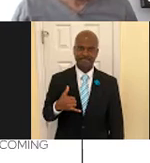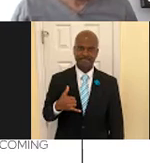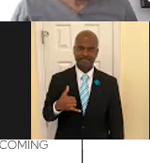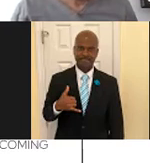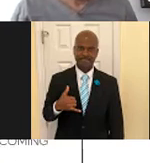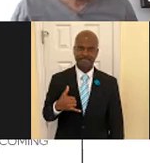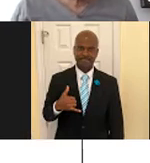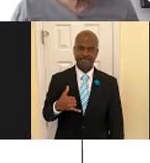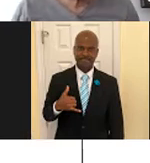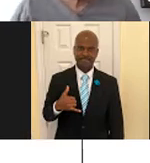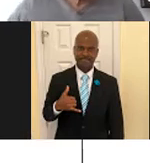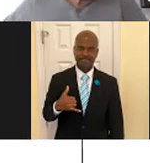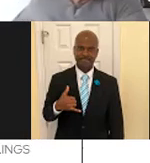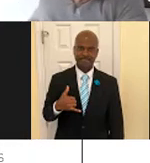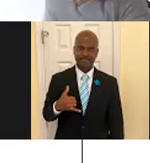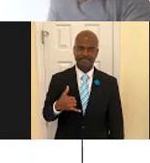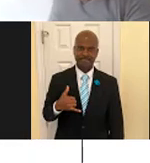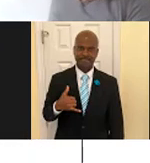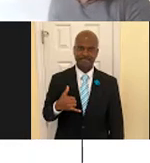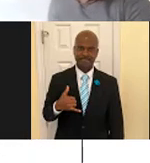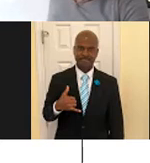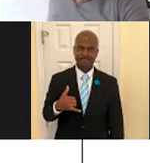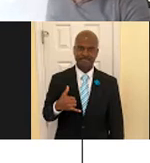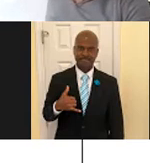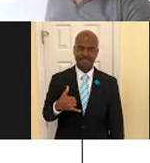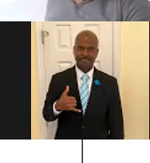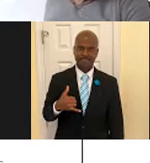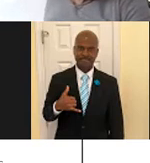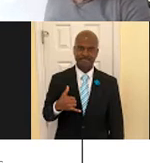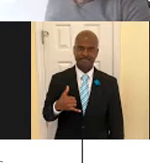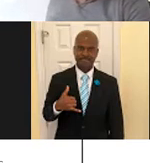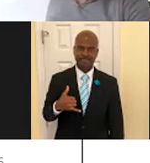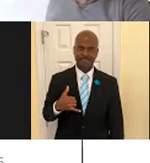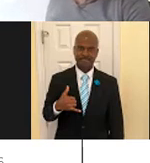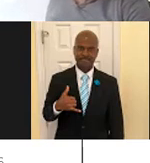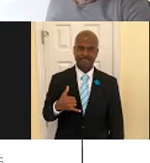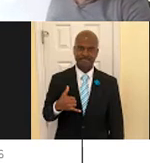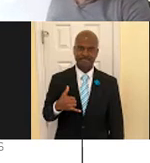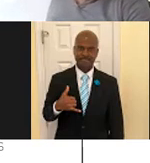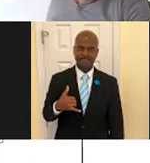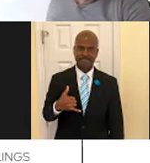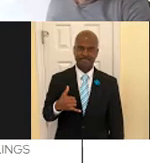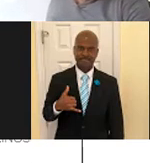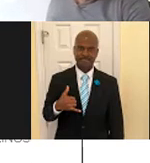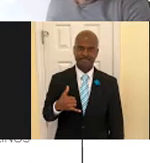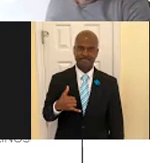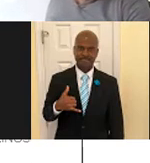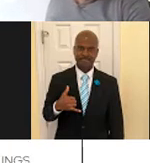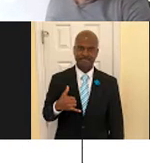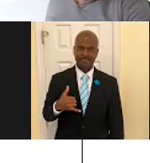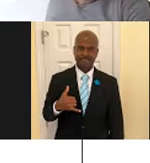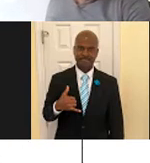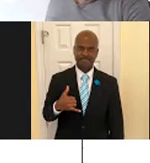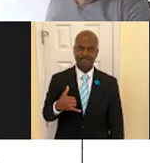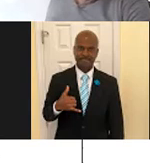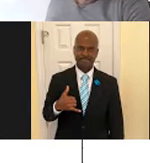about. I was contacting Miss Cherie Crow. She called me. We've been playing phone tag, but this is typically where I get my